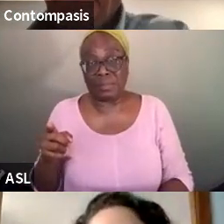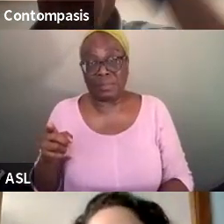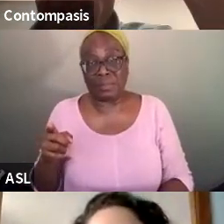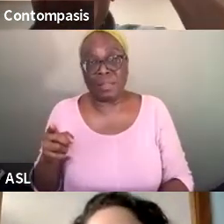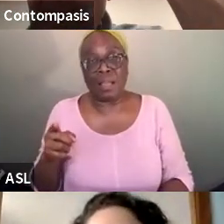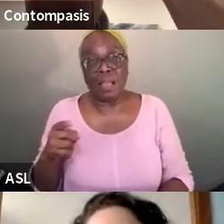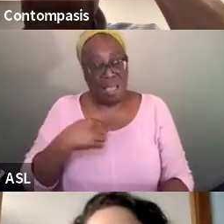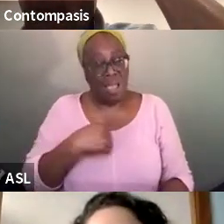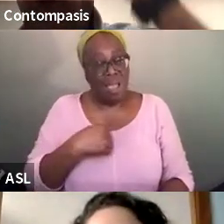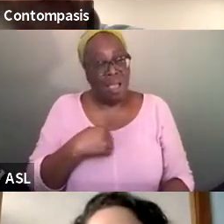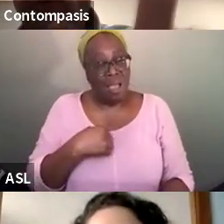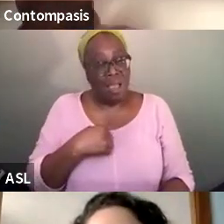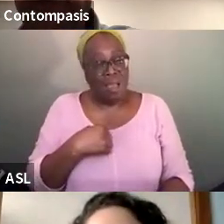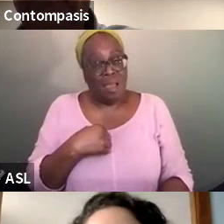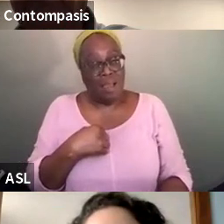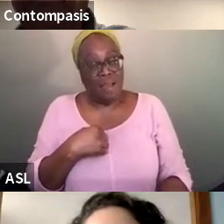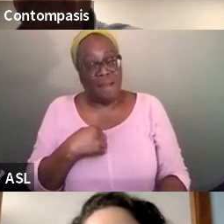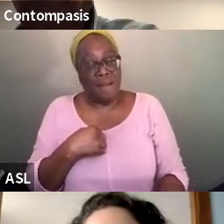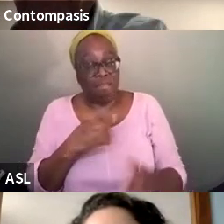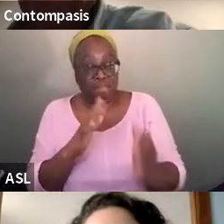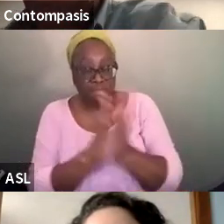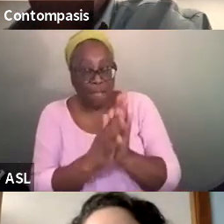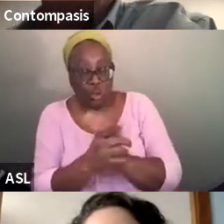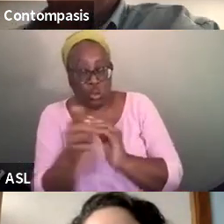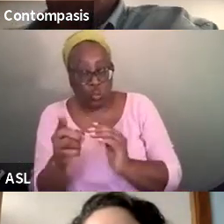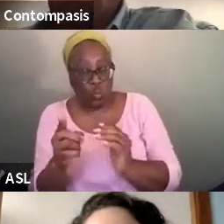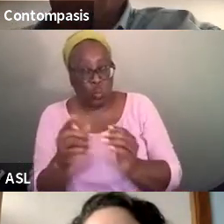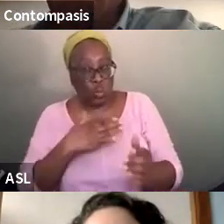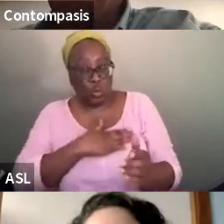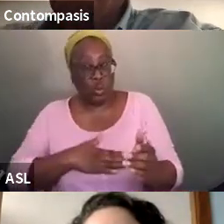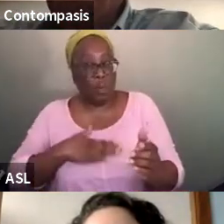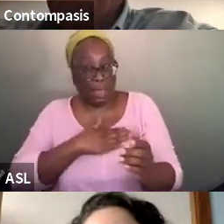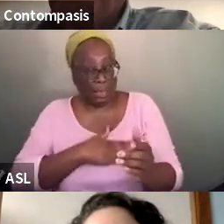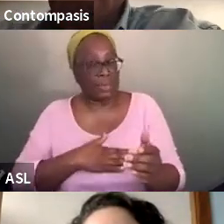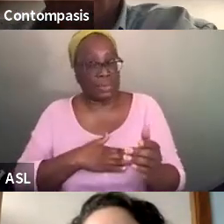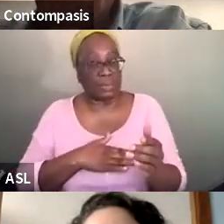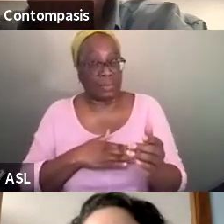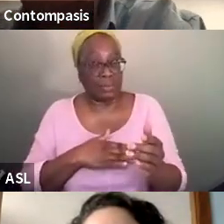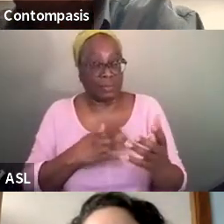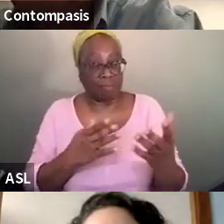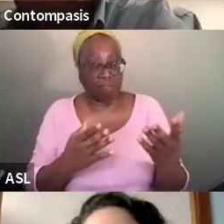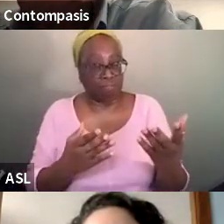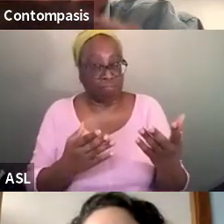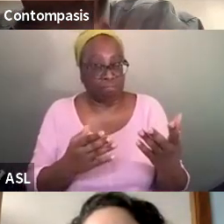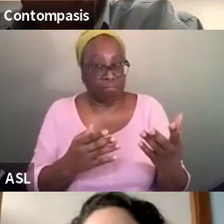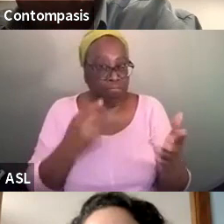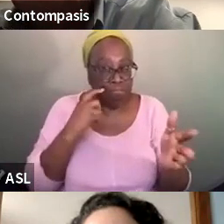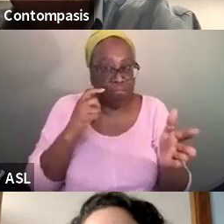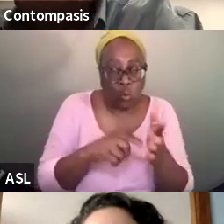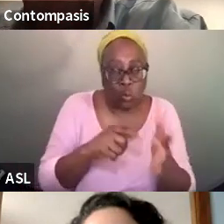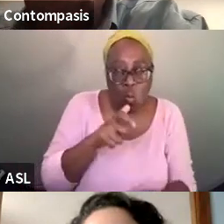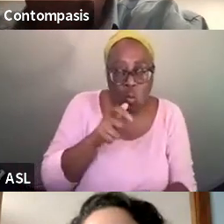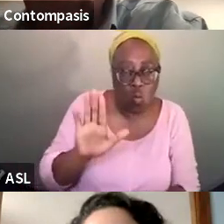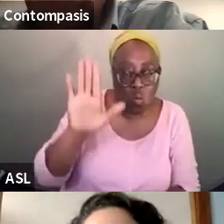I would ask one of you at least to keep track of the order that the hands go up, as I have